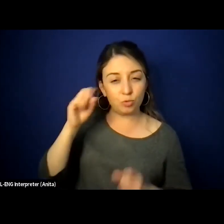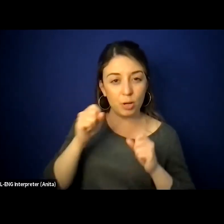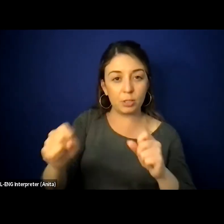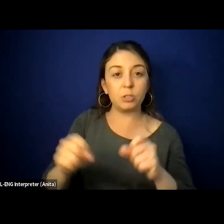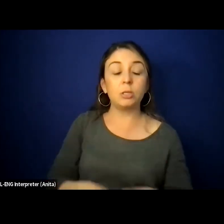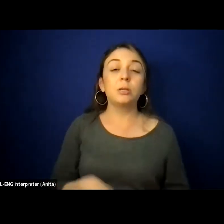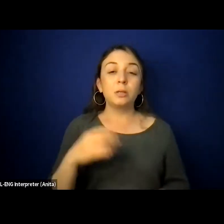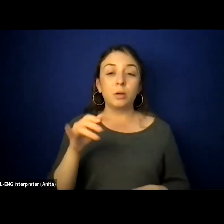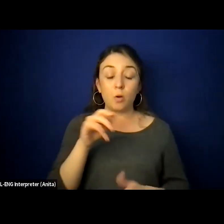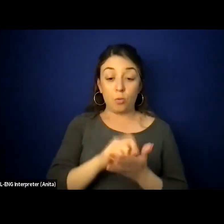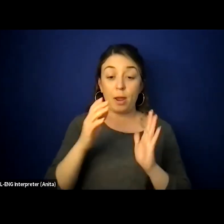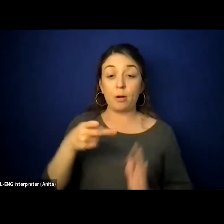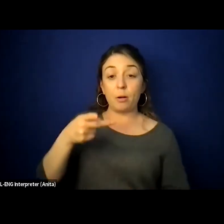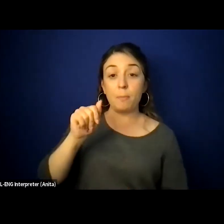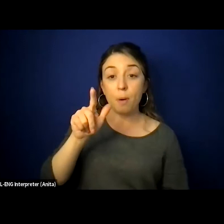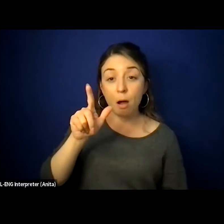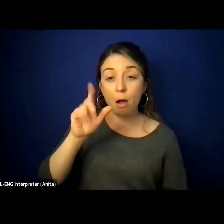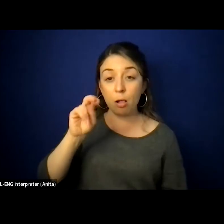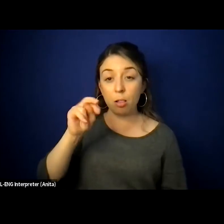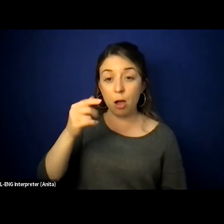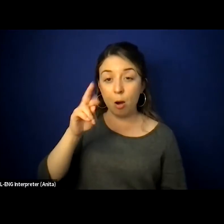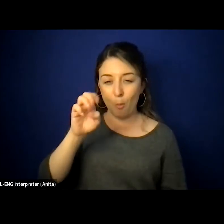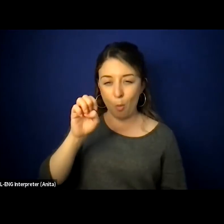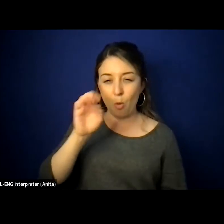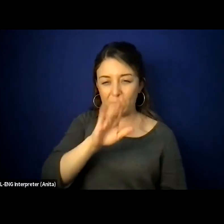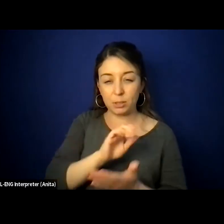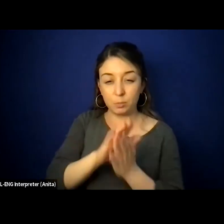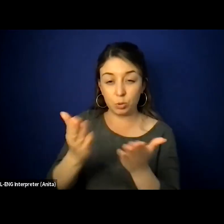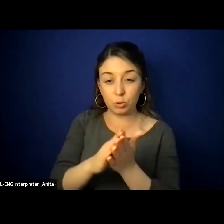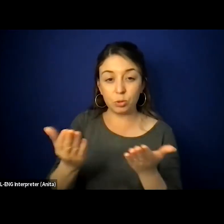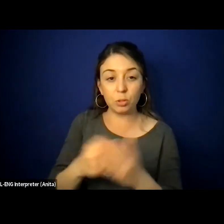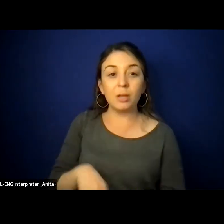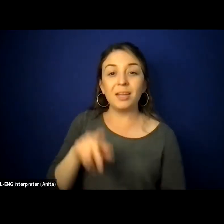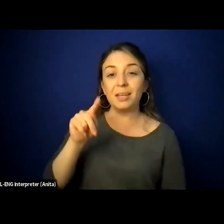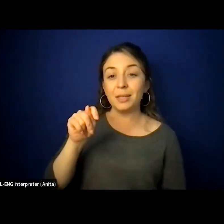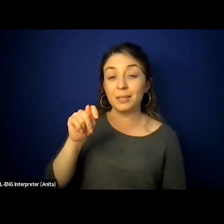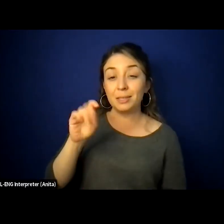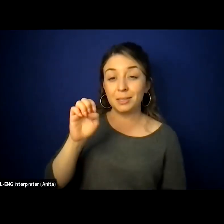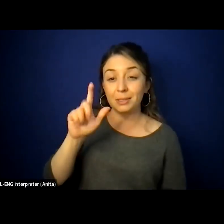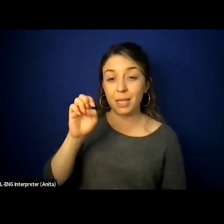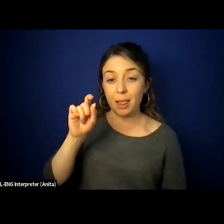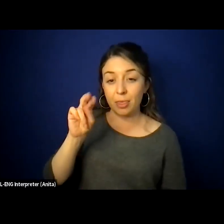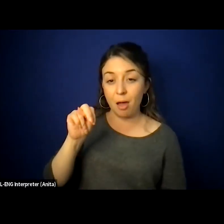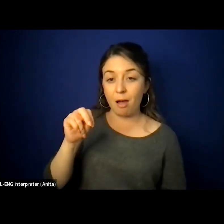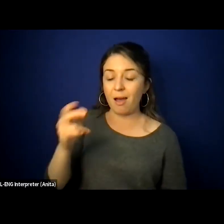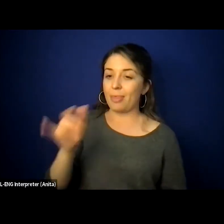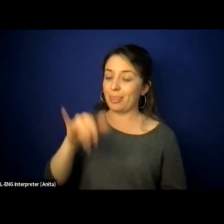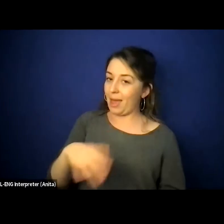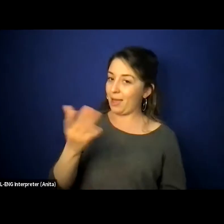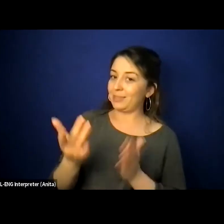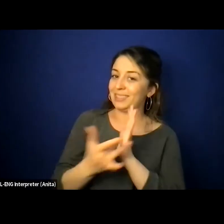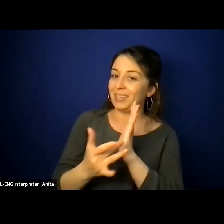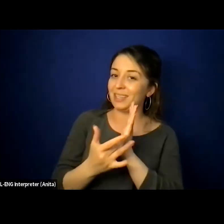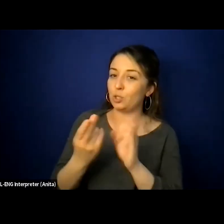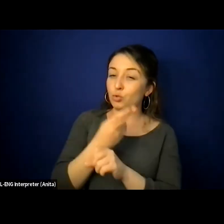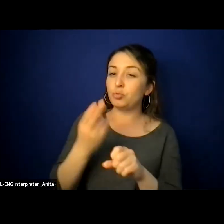Longmore demonstrated extensively in his book, telethons were the mechanism that sold this